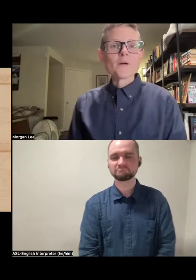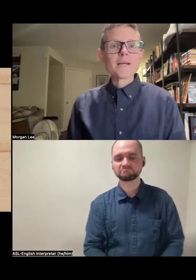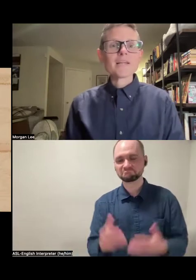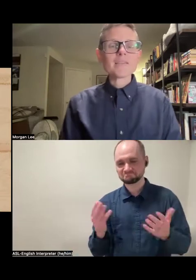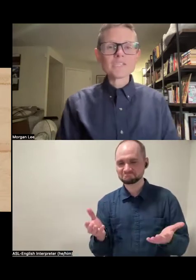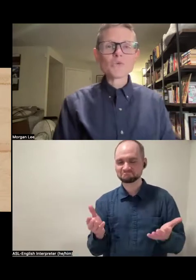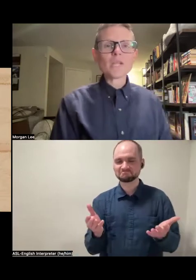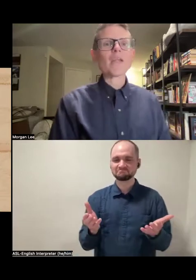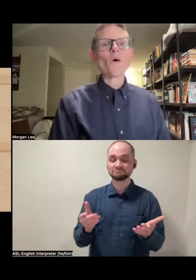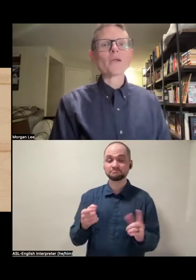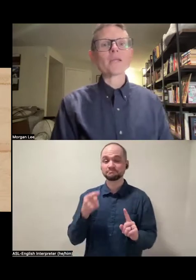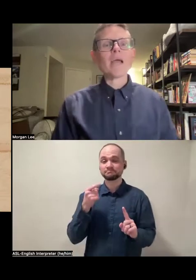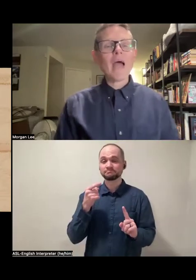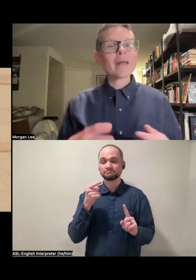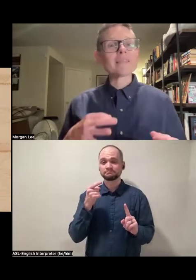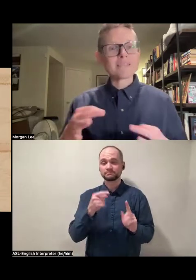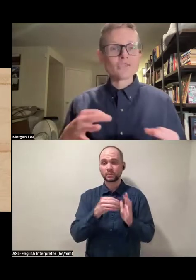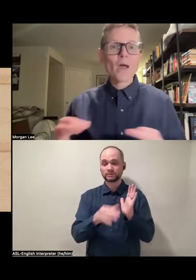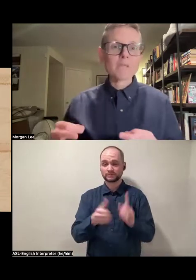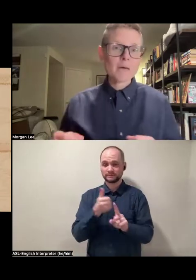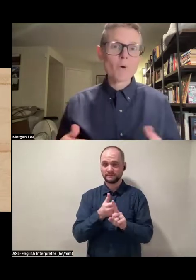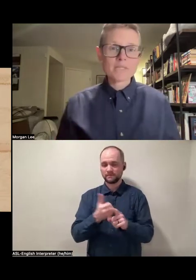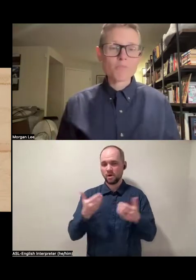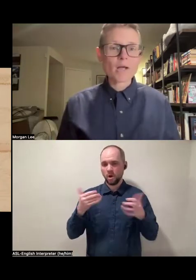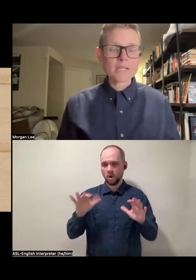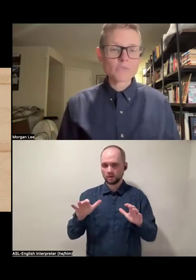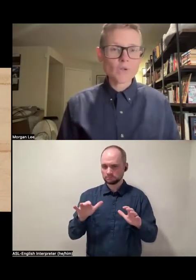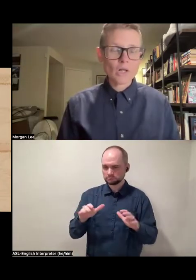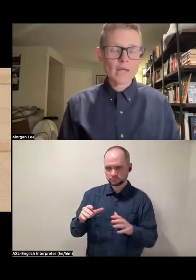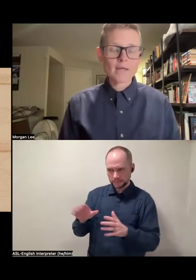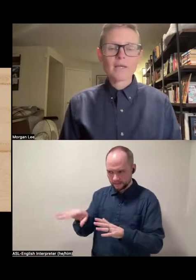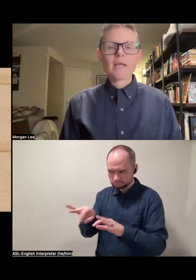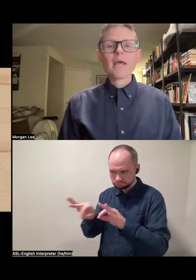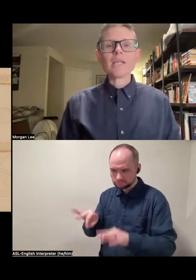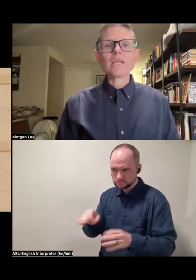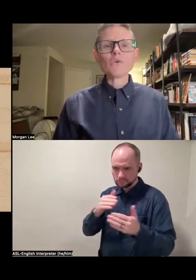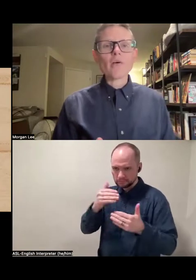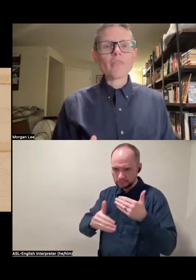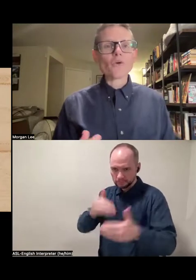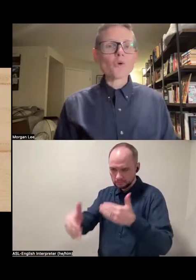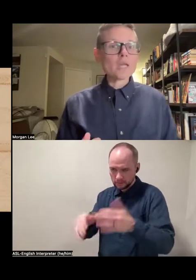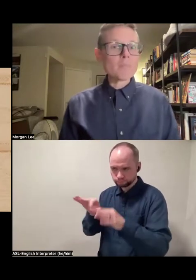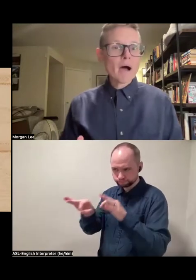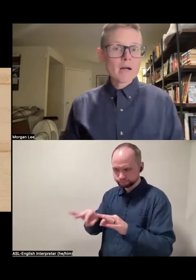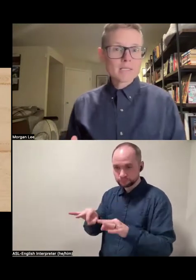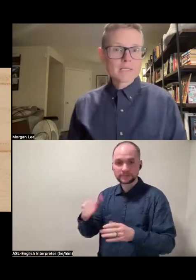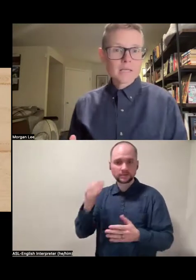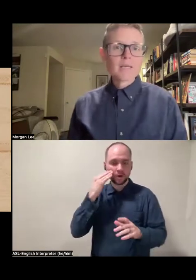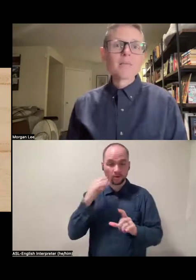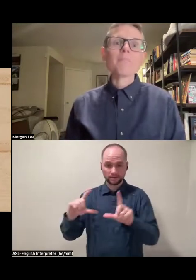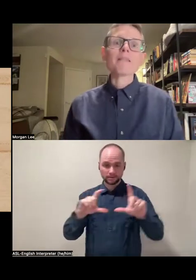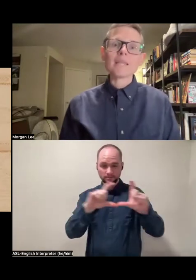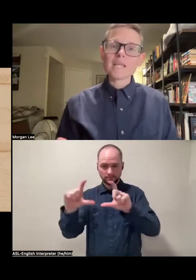So this student had already had this described to him, what this process would look like. And he knew that the green